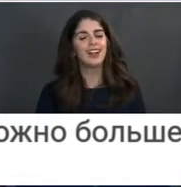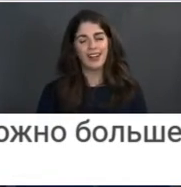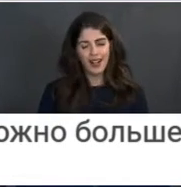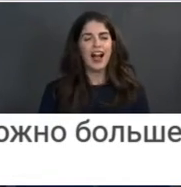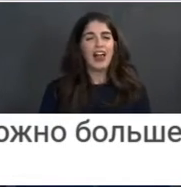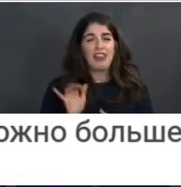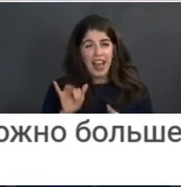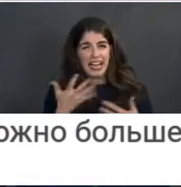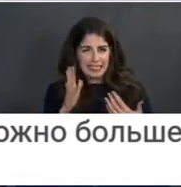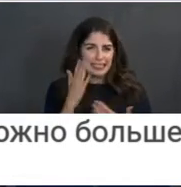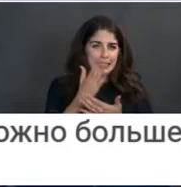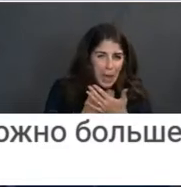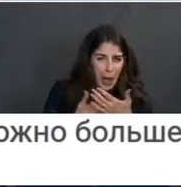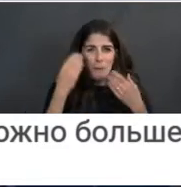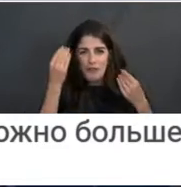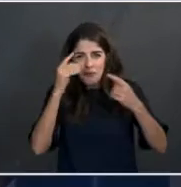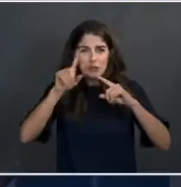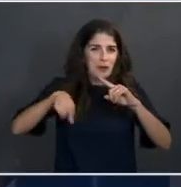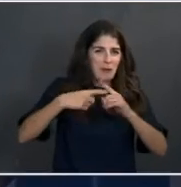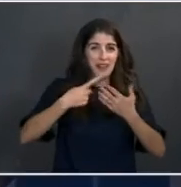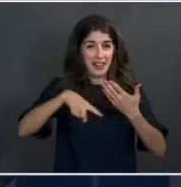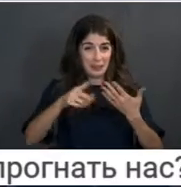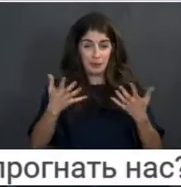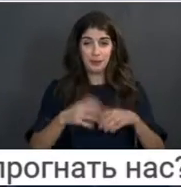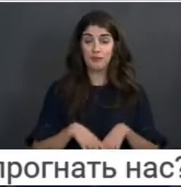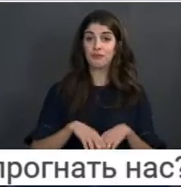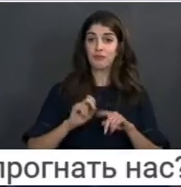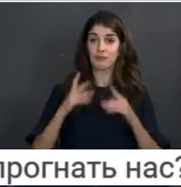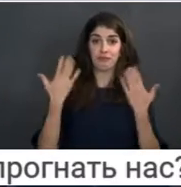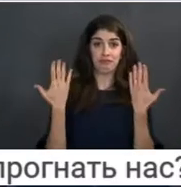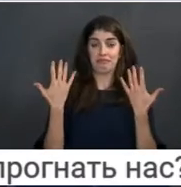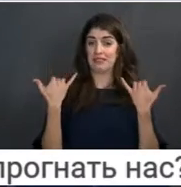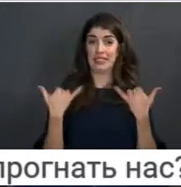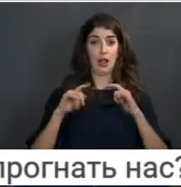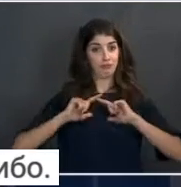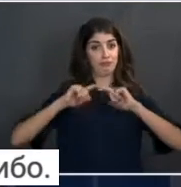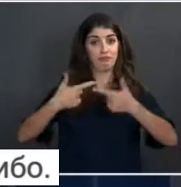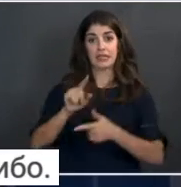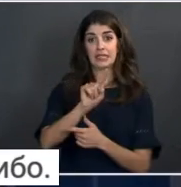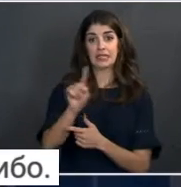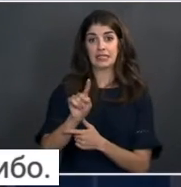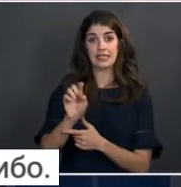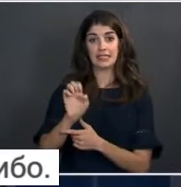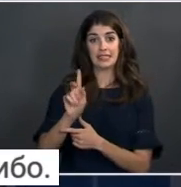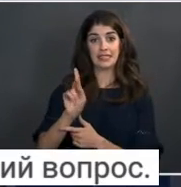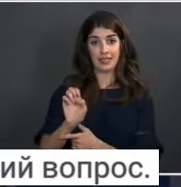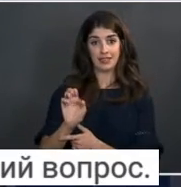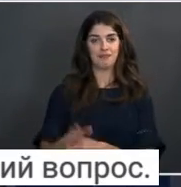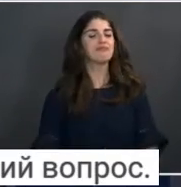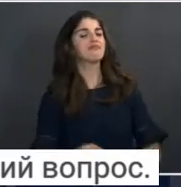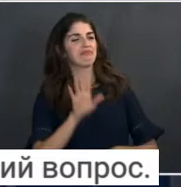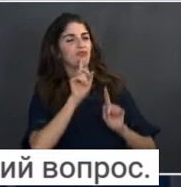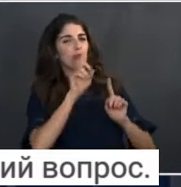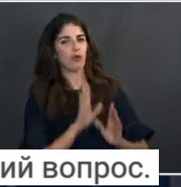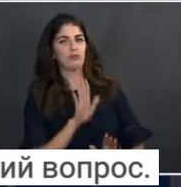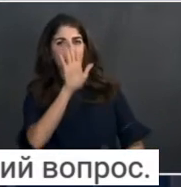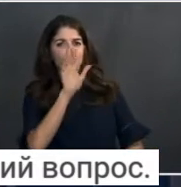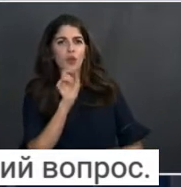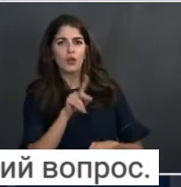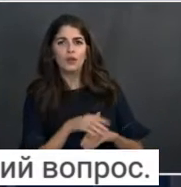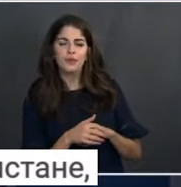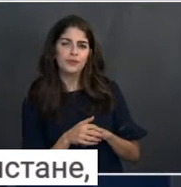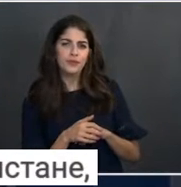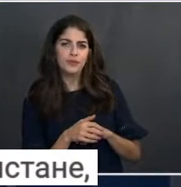to provide as many details as we could. With that, Zeke, why don't you kick us off? And just one foreign policy I wanted to get